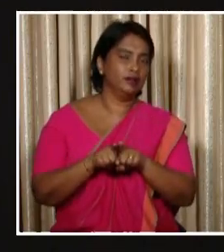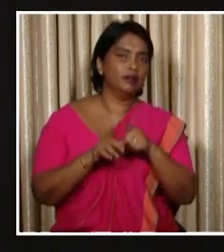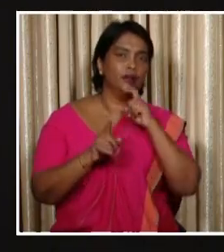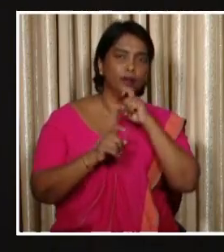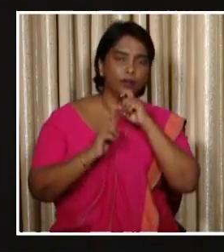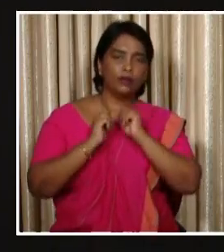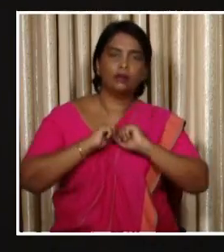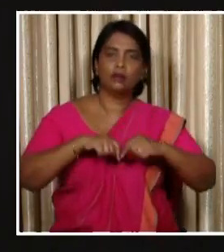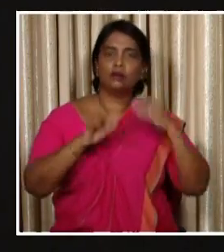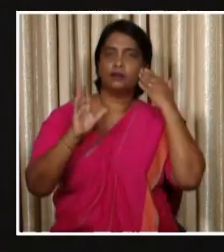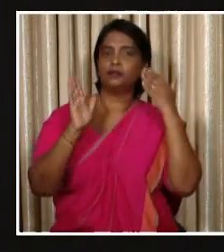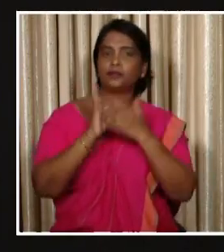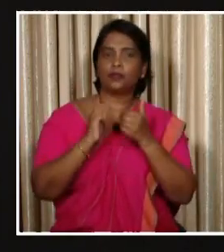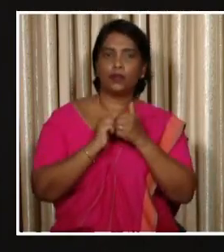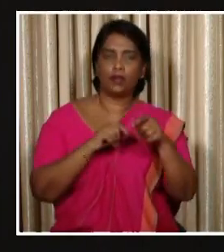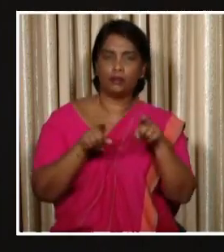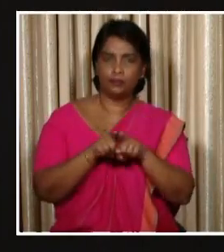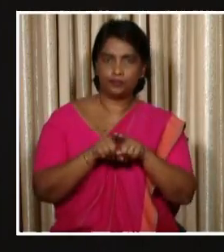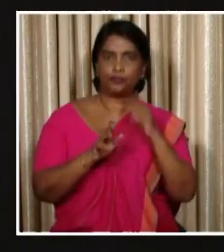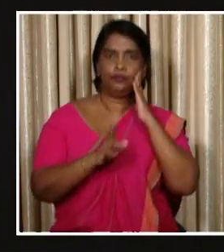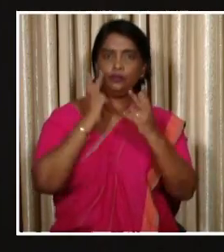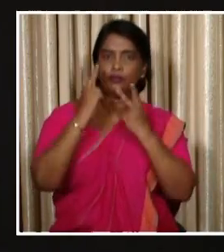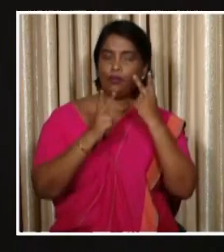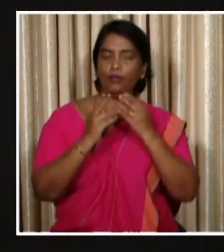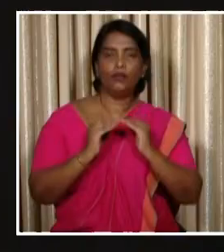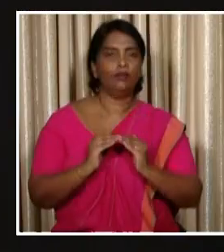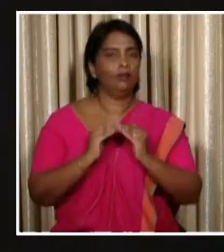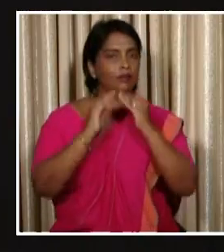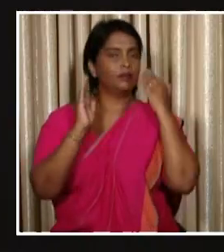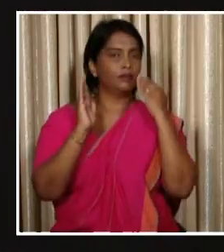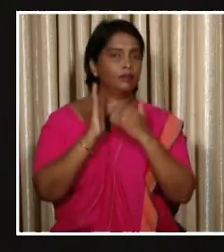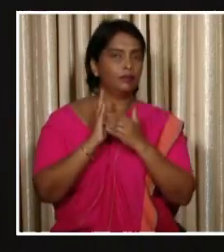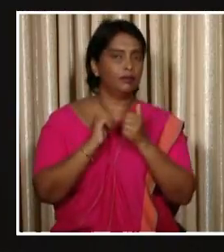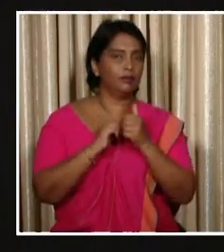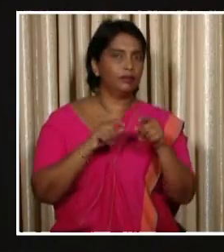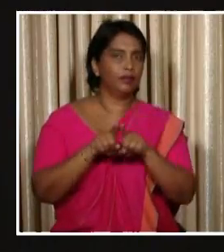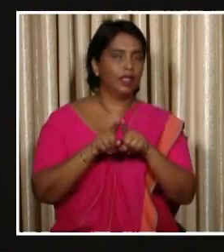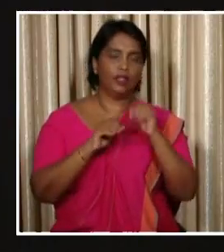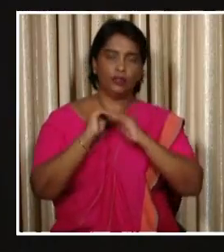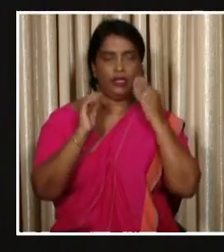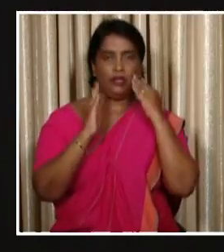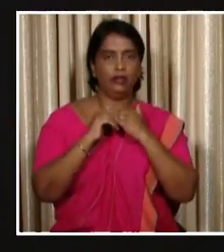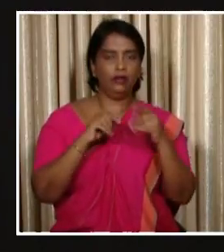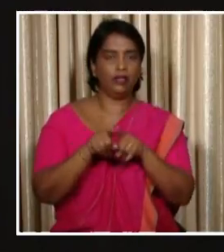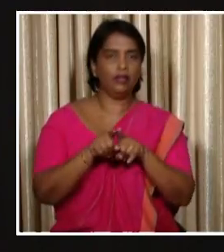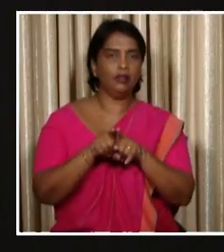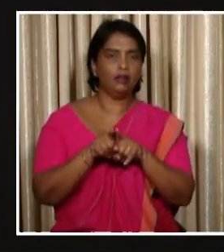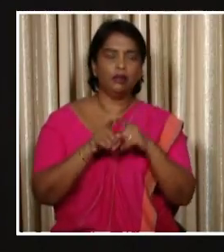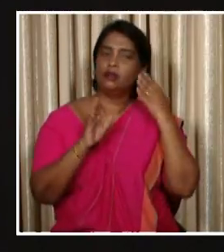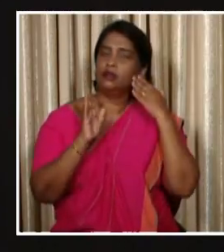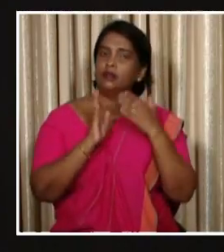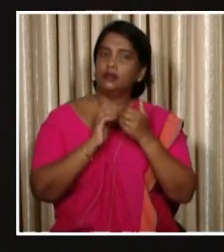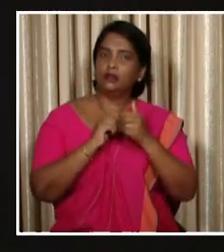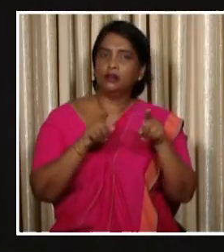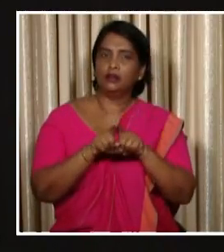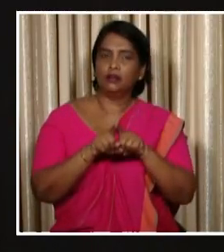The promotion of tourism is an important element the budget is focusing on, and the ministry that we are discussing today. That